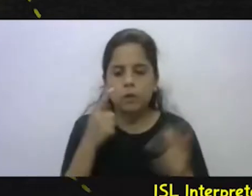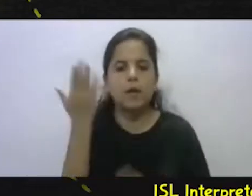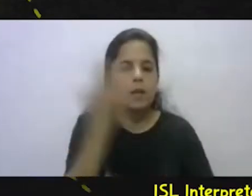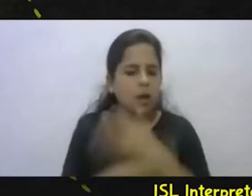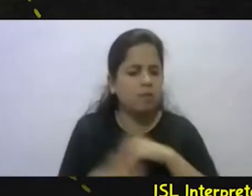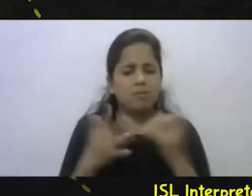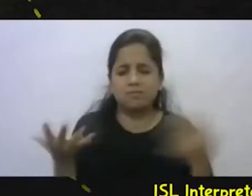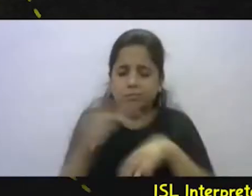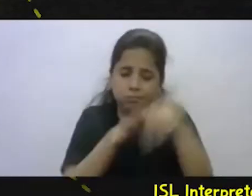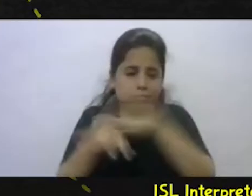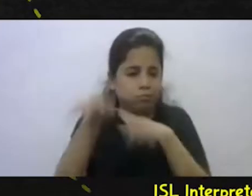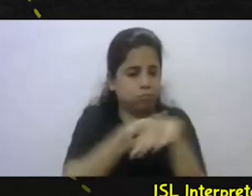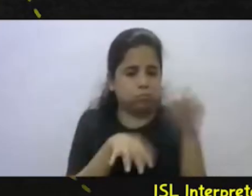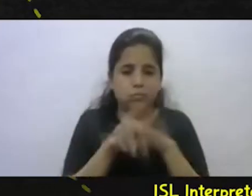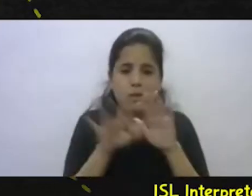all of that.